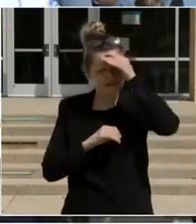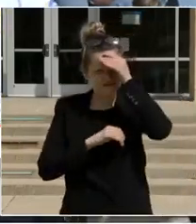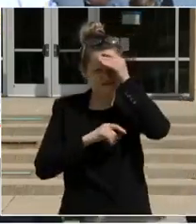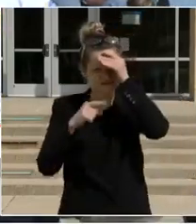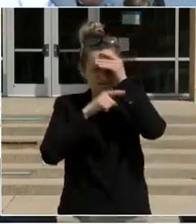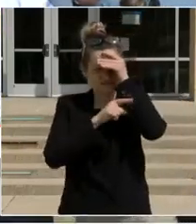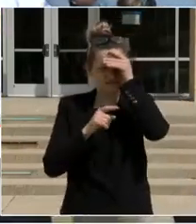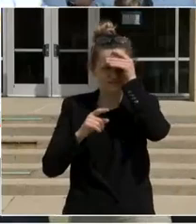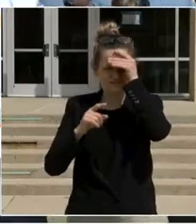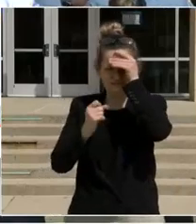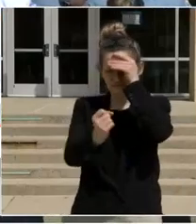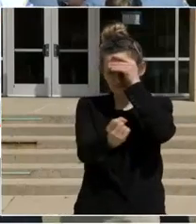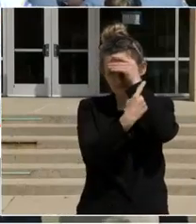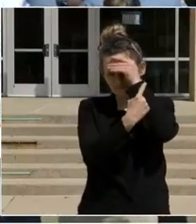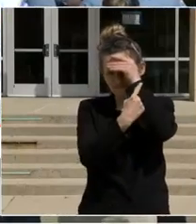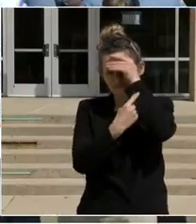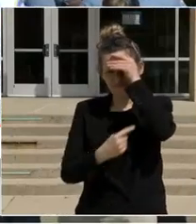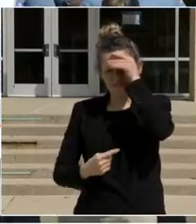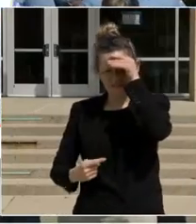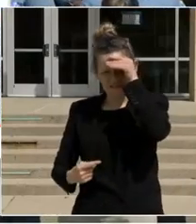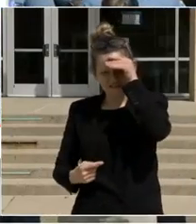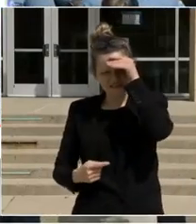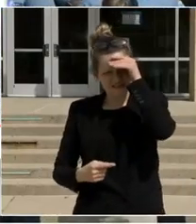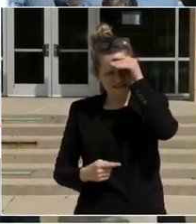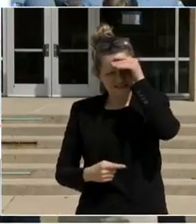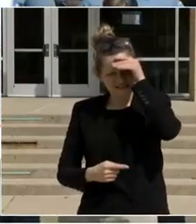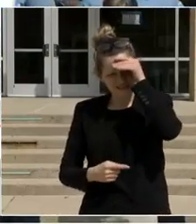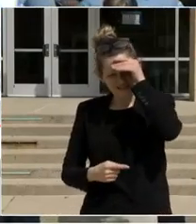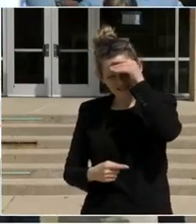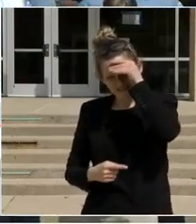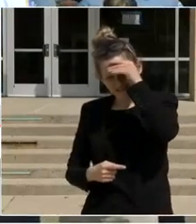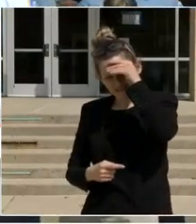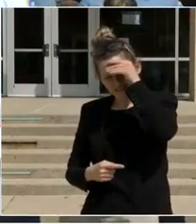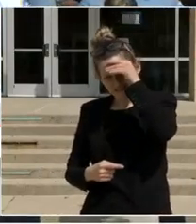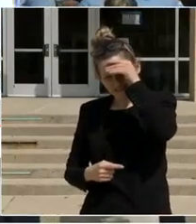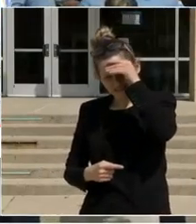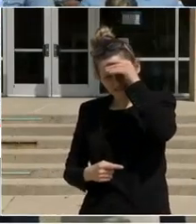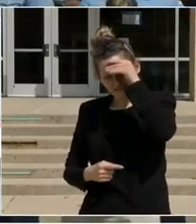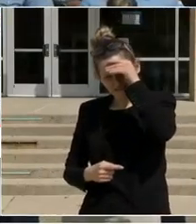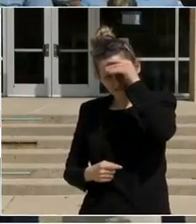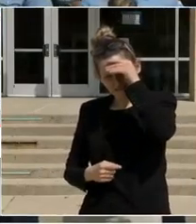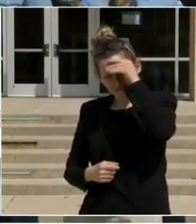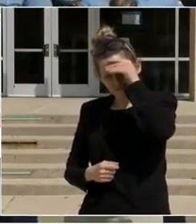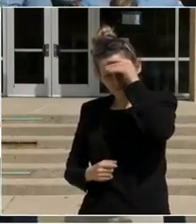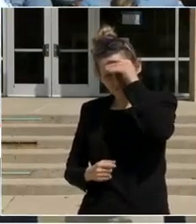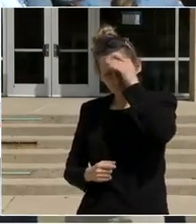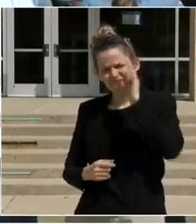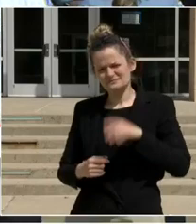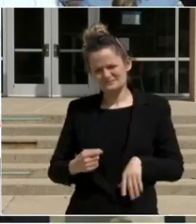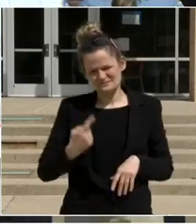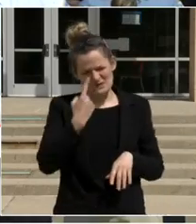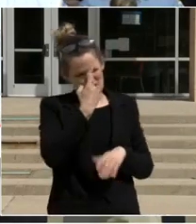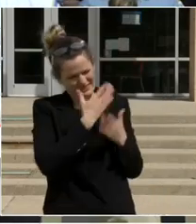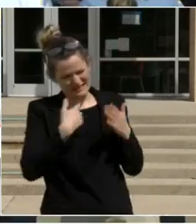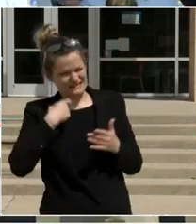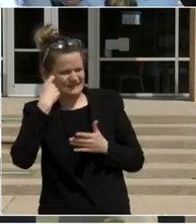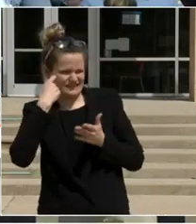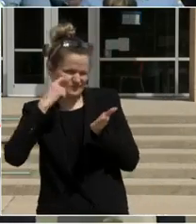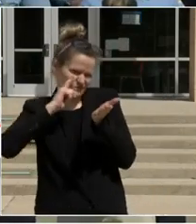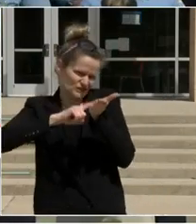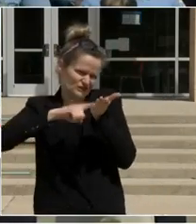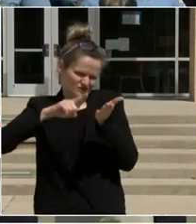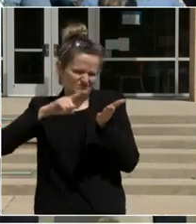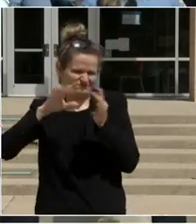Hey, Mayor, or the Chief, either one. So the one thing that I was doing some research on this, and back in 2015, at the time that he was Deputy Mayor for Public Safety and